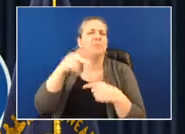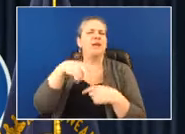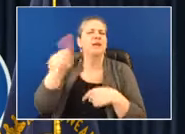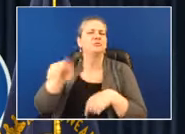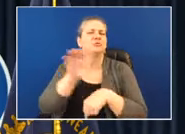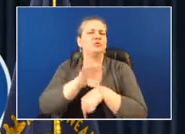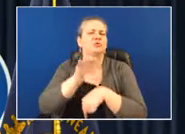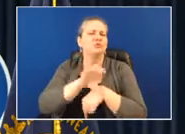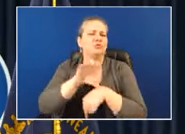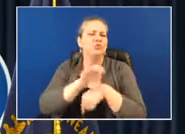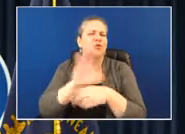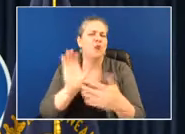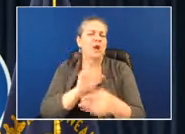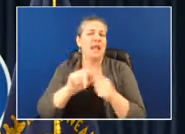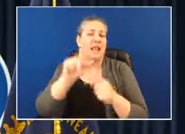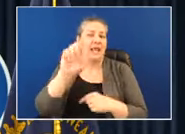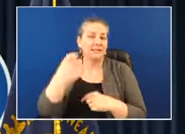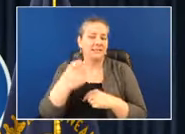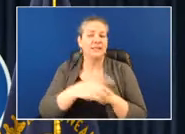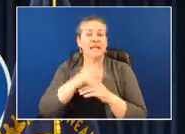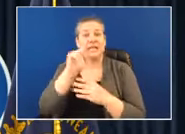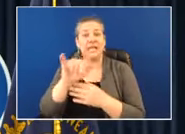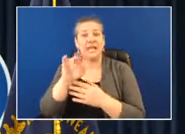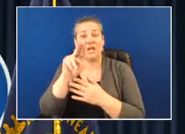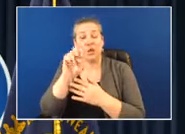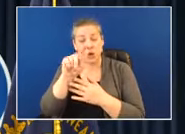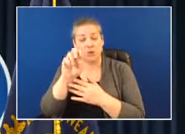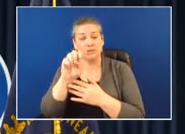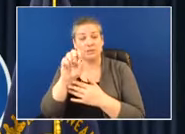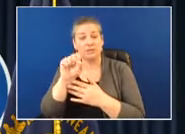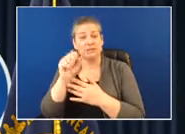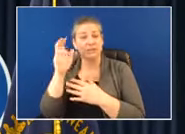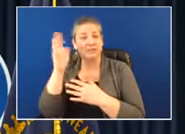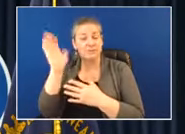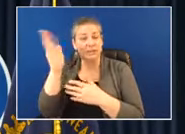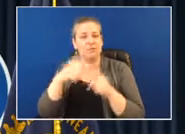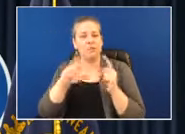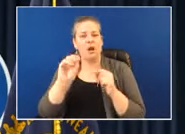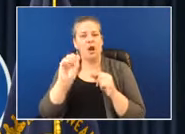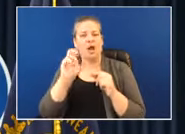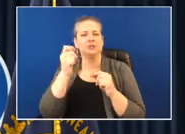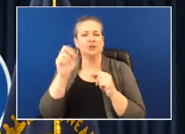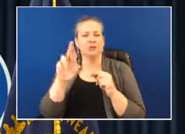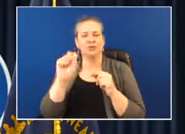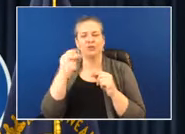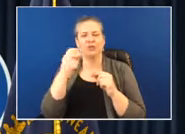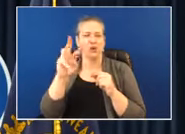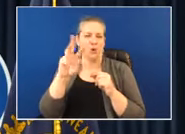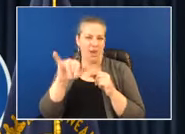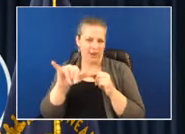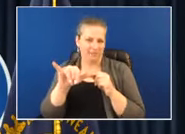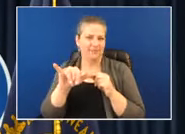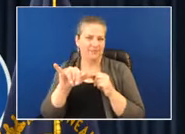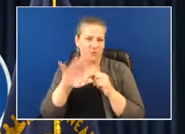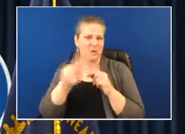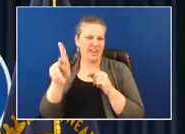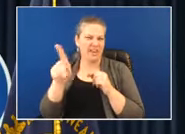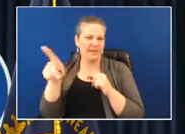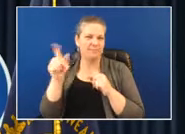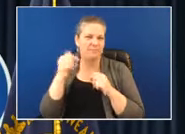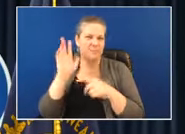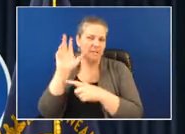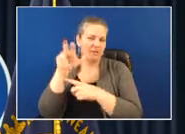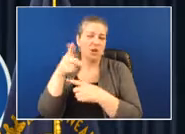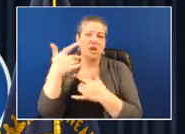Lexington and a keynote speech from UK men's basketball star Oscar Tshiebwe, who has won every single Player of the Year